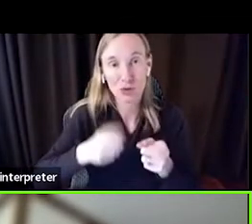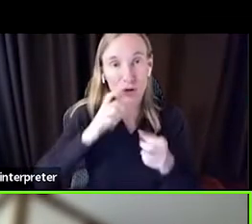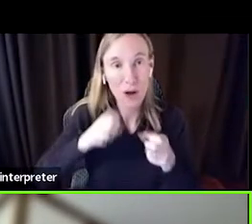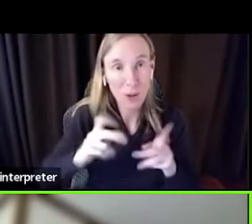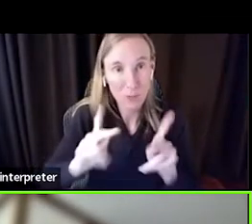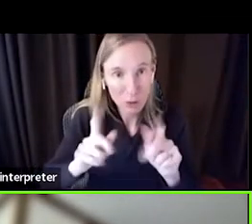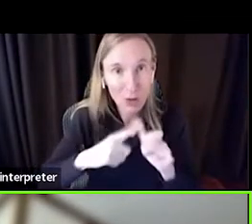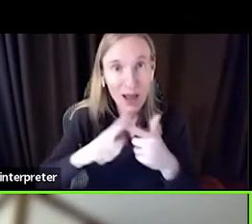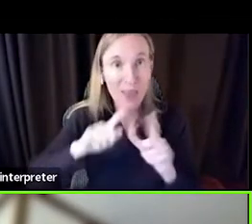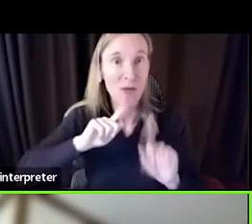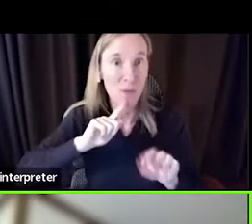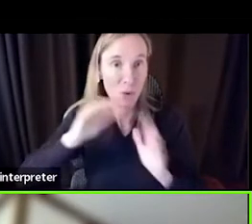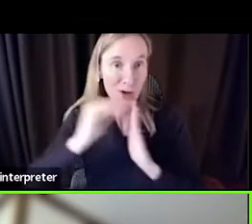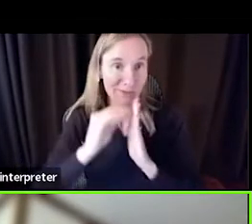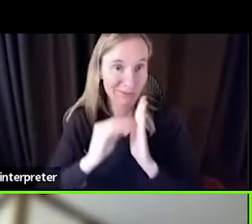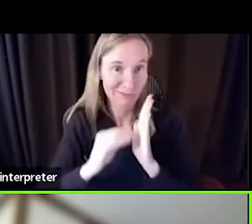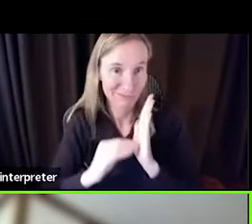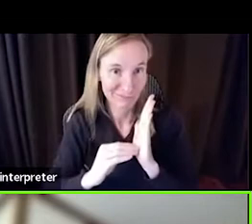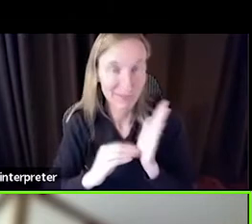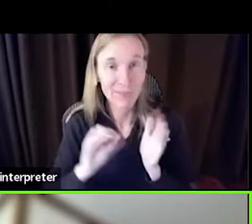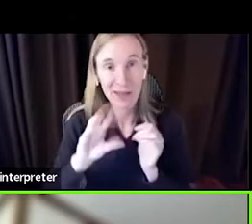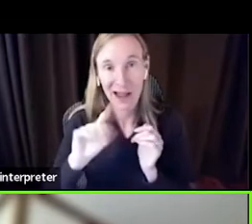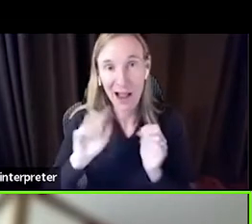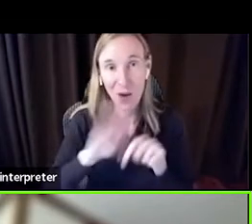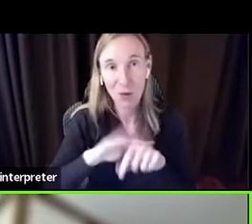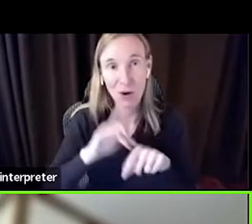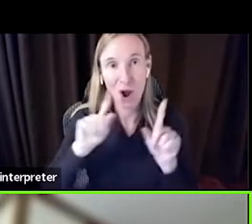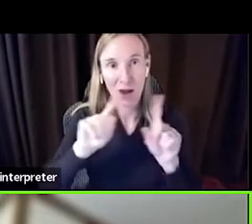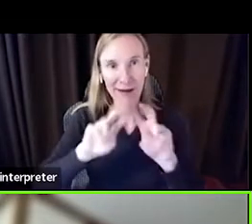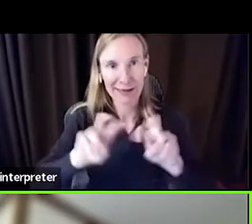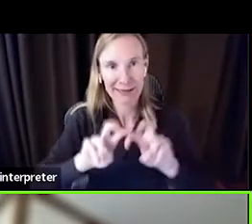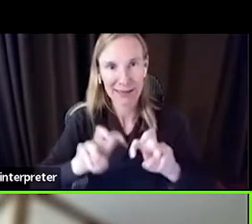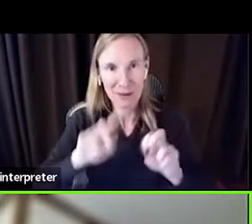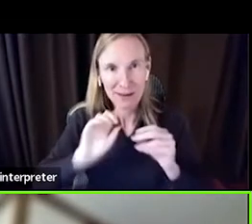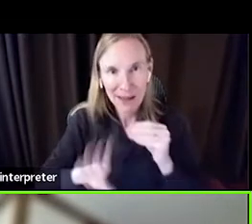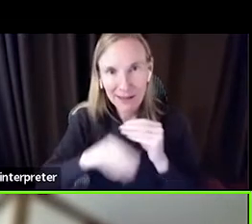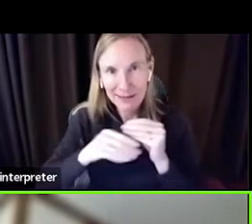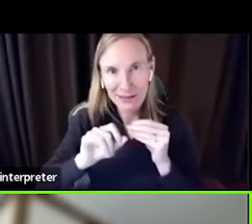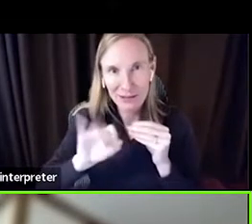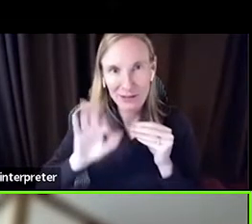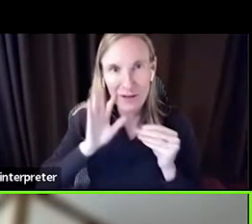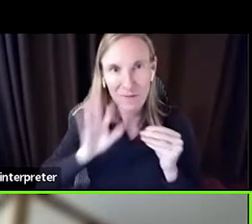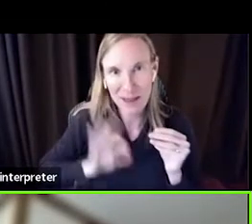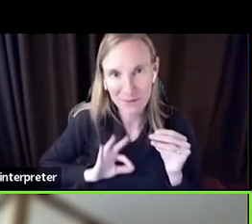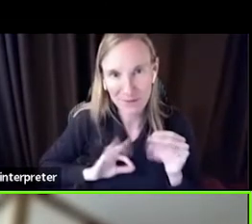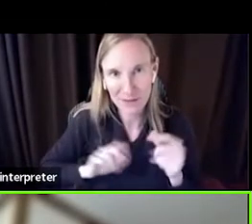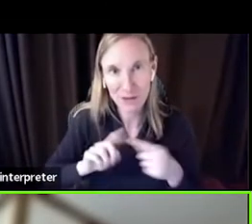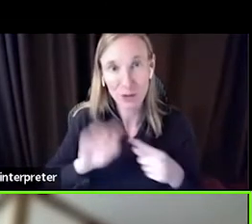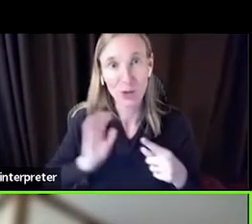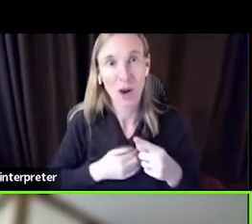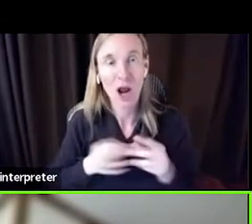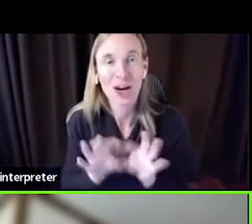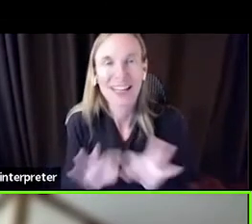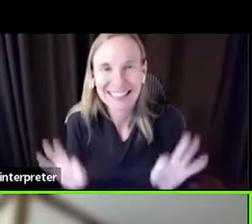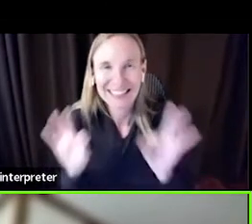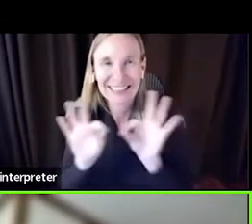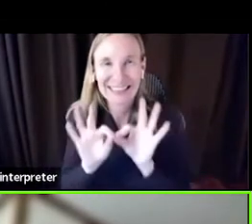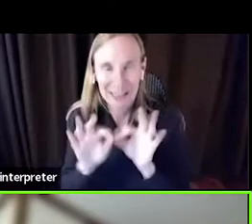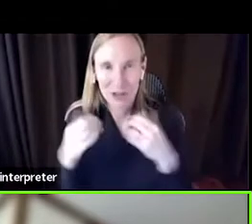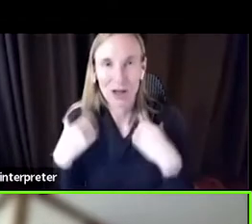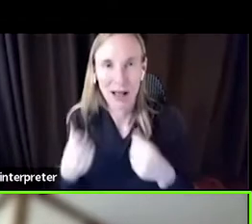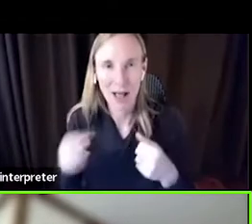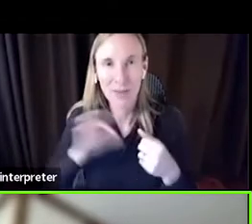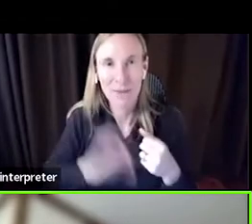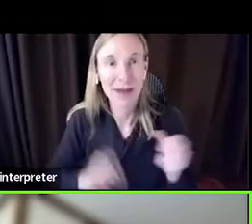then reporting out on examining additions of benefits to our essential health benefits benchmark